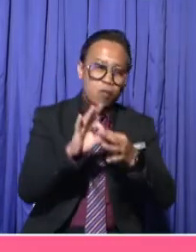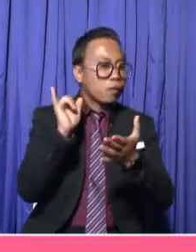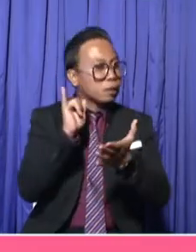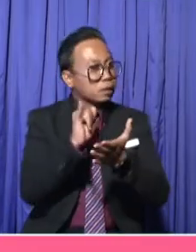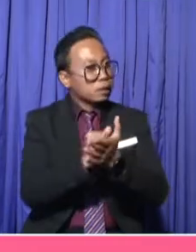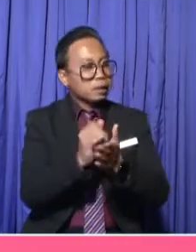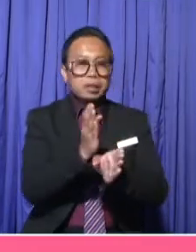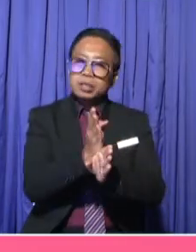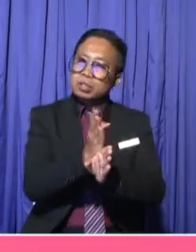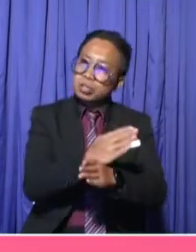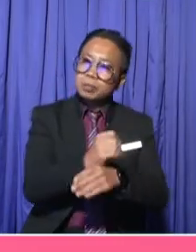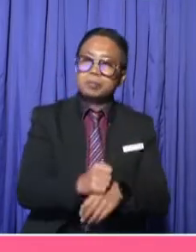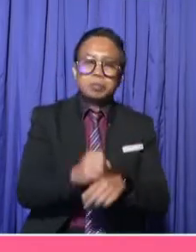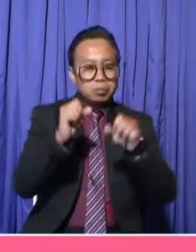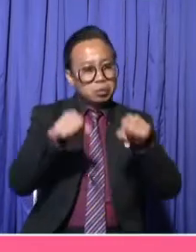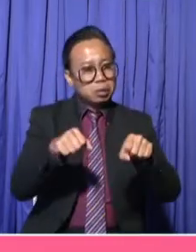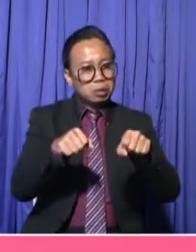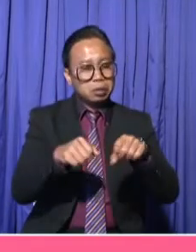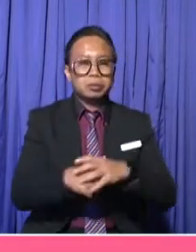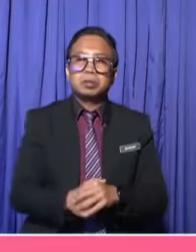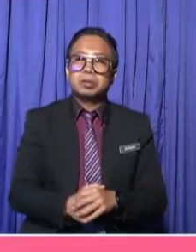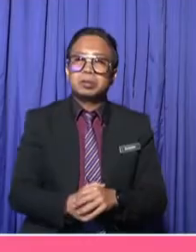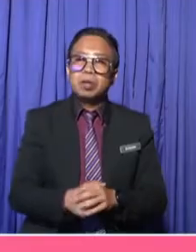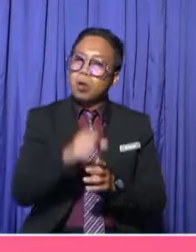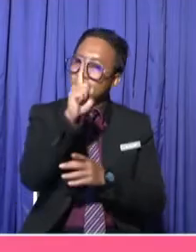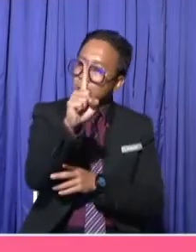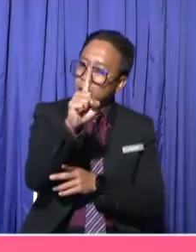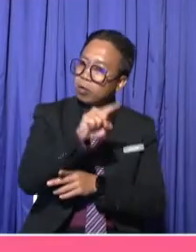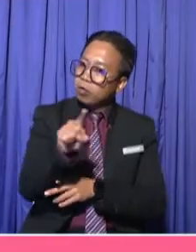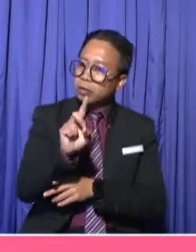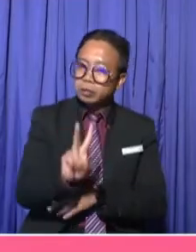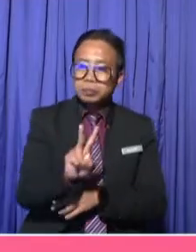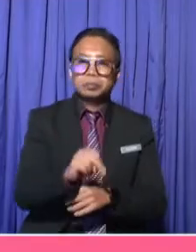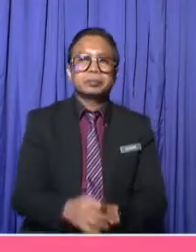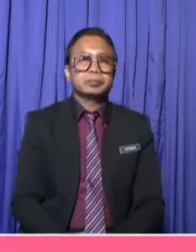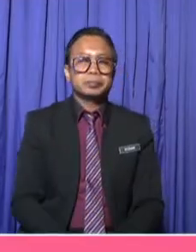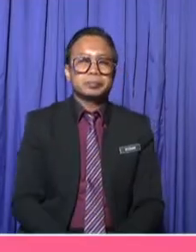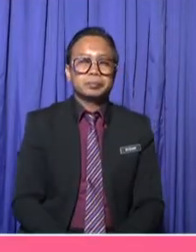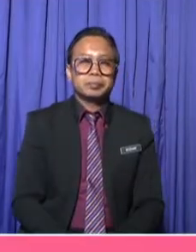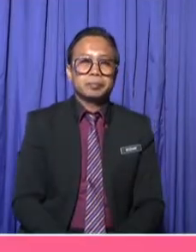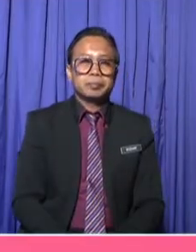these shapes can be considered as 1/2?